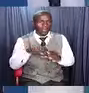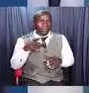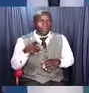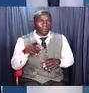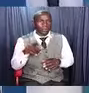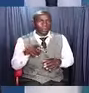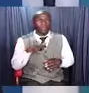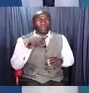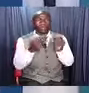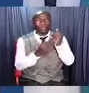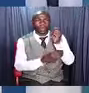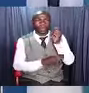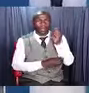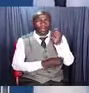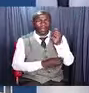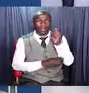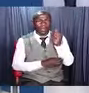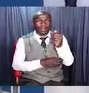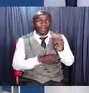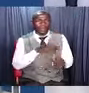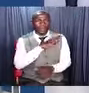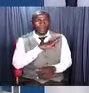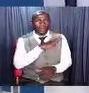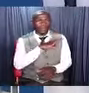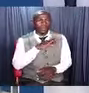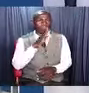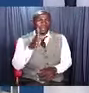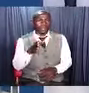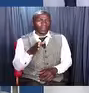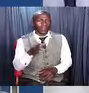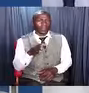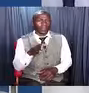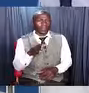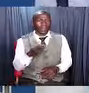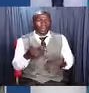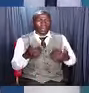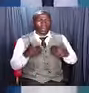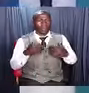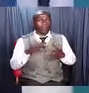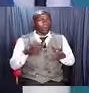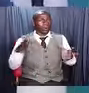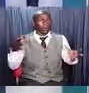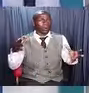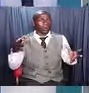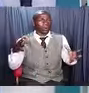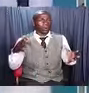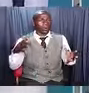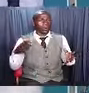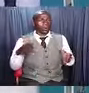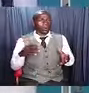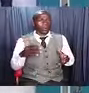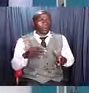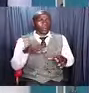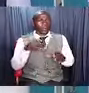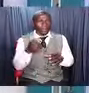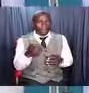remain. Umepungukiwa. Whether you have deficiencies. Tunda hilo lionekane. Let that fruit be seen. Unavingi. You have so many. Kwa uchache wako unatimisha.